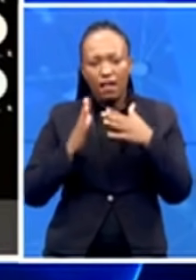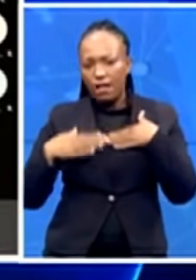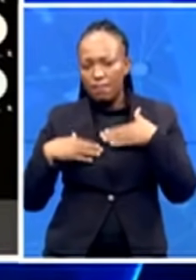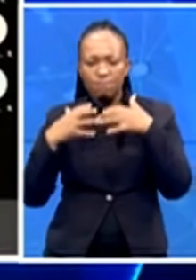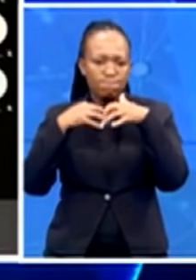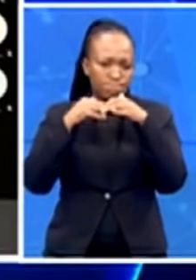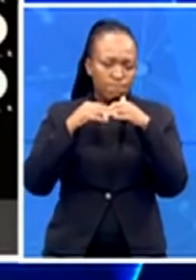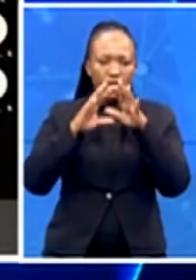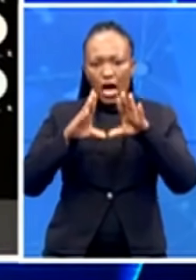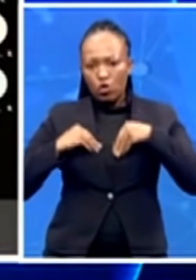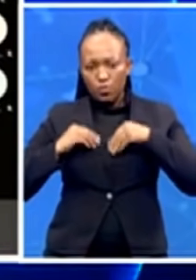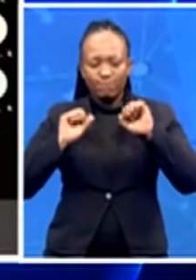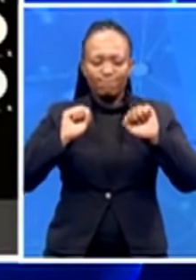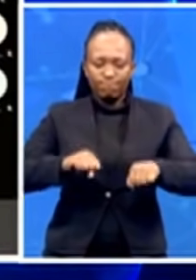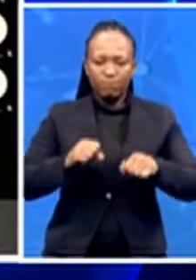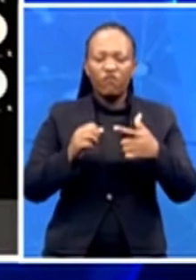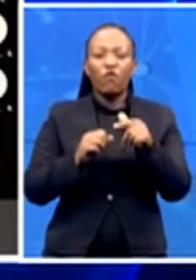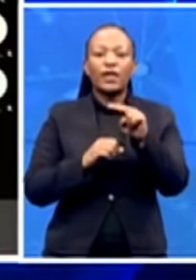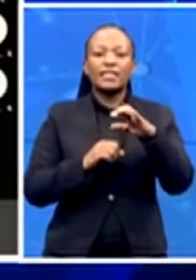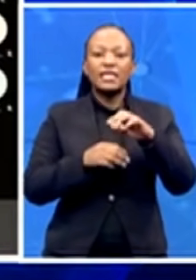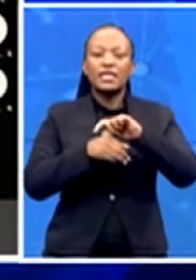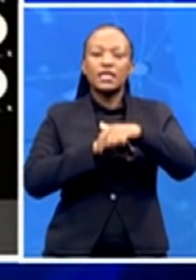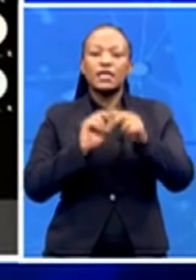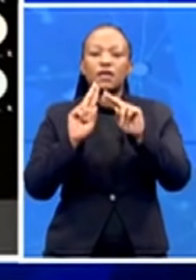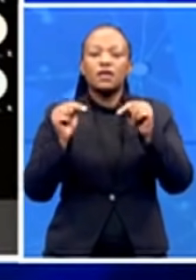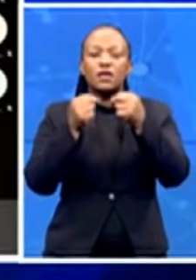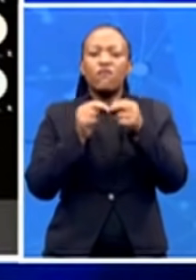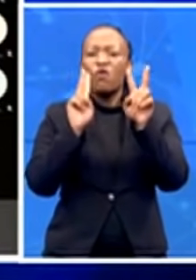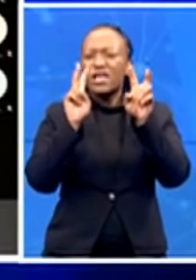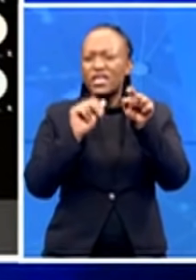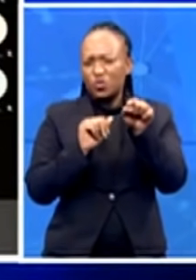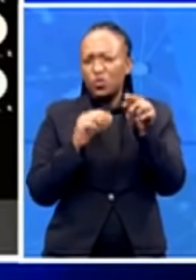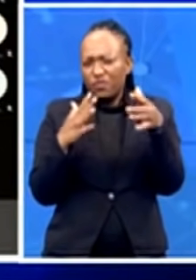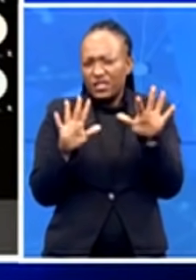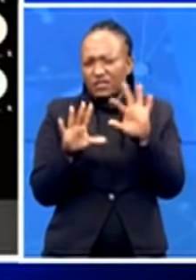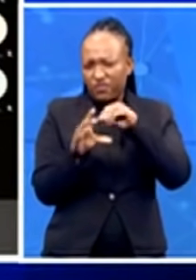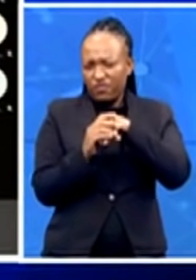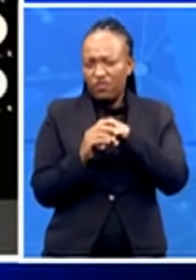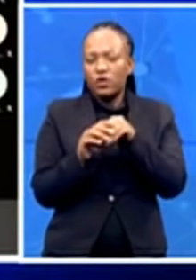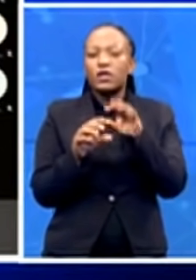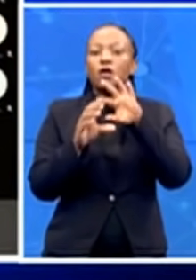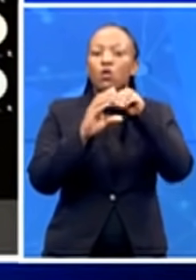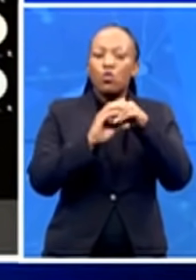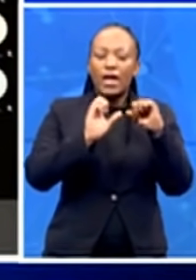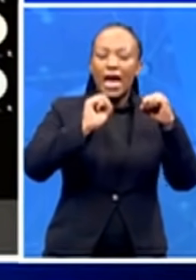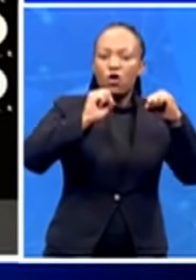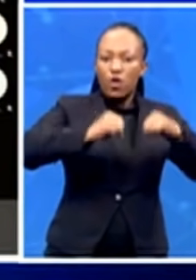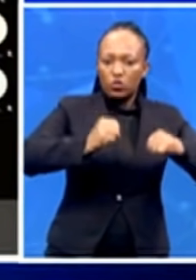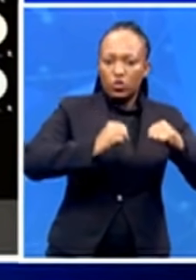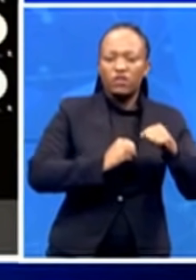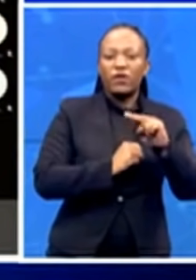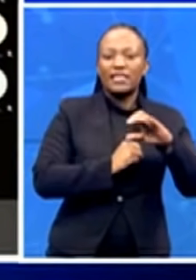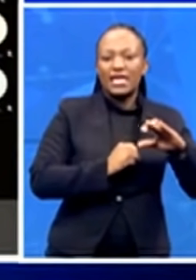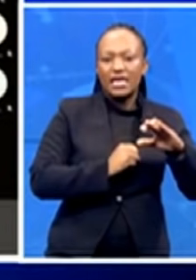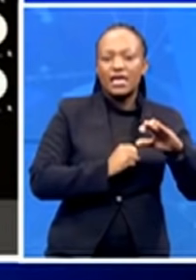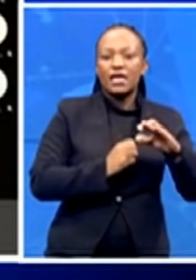National Conference regarding this matter, including the resolutions of the NEC that resulted in the formulation of the guidelines on